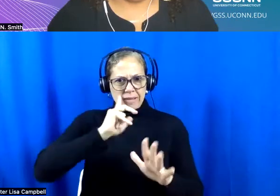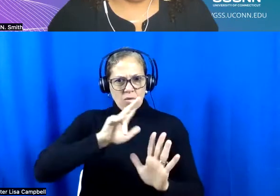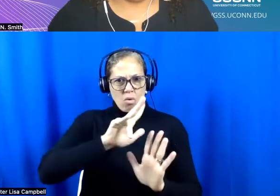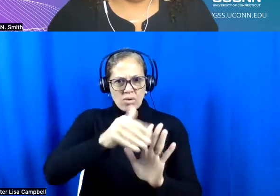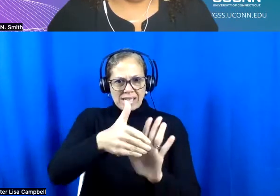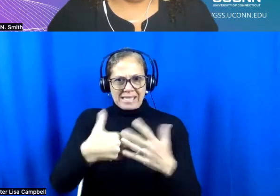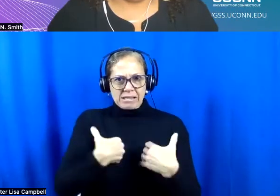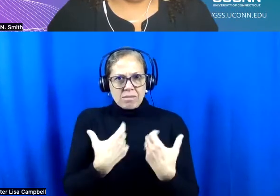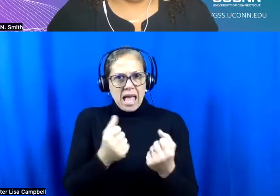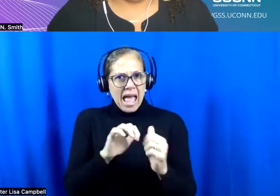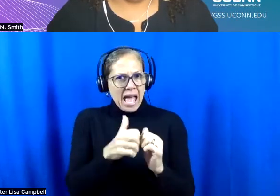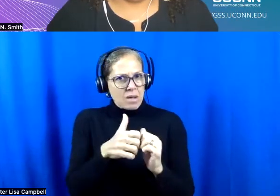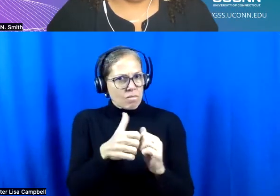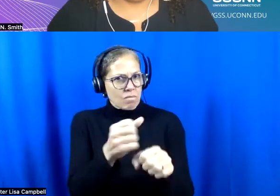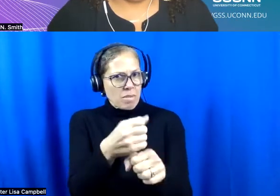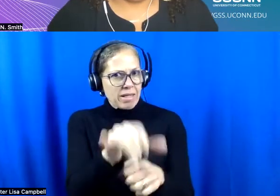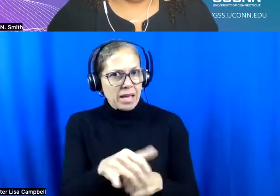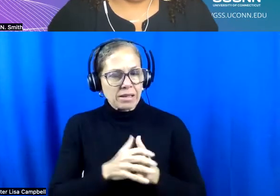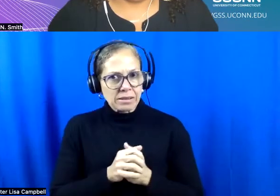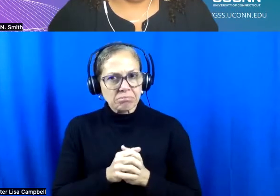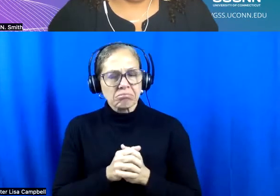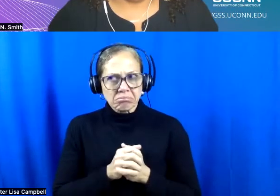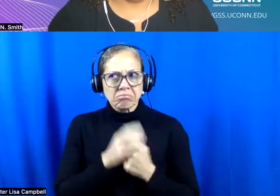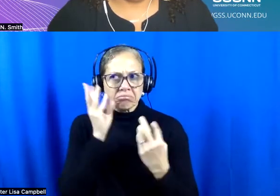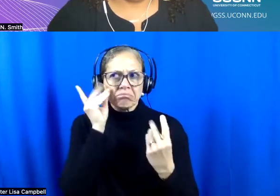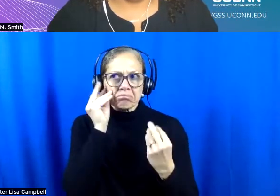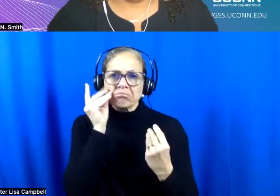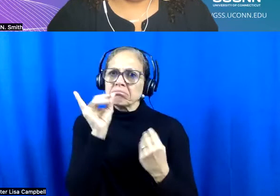And also I just appreciate the way that you talk about